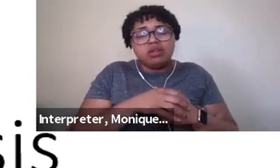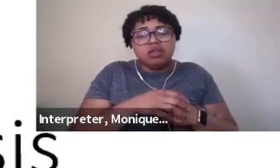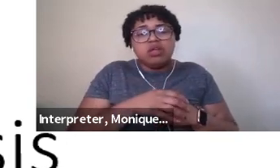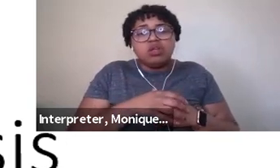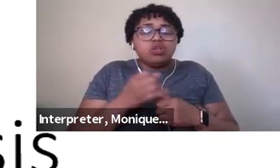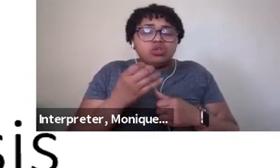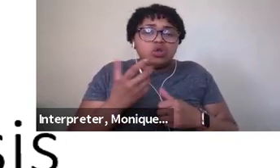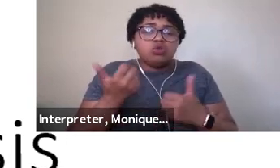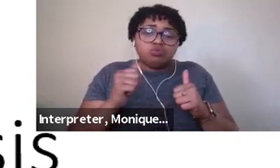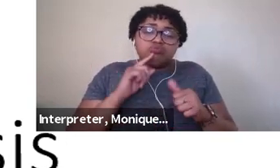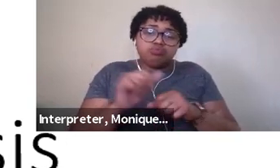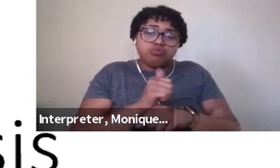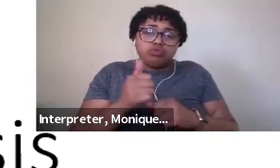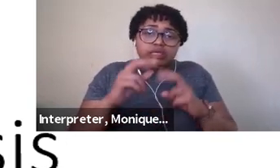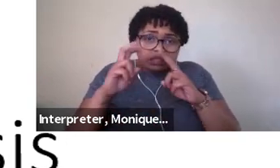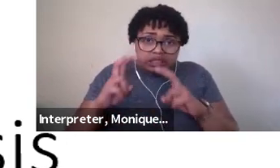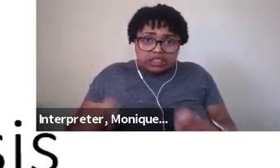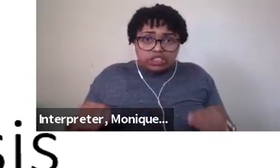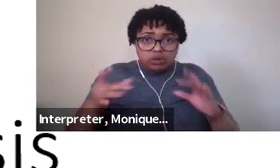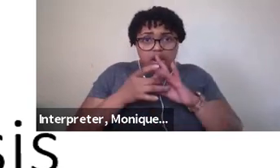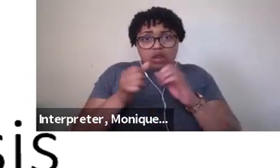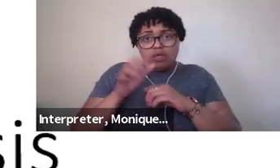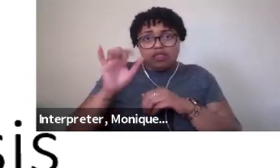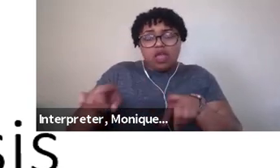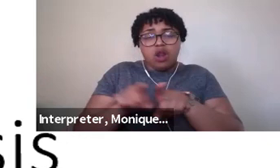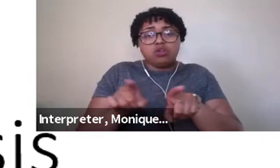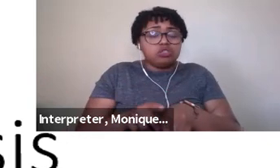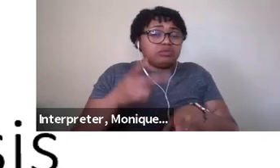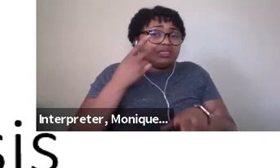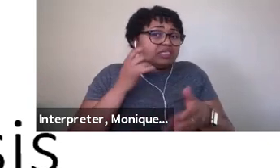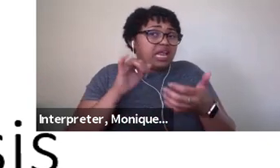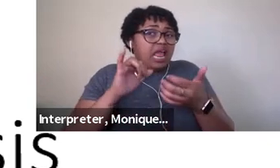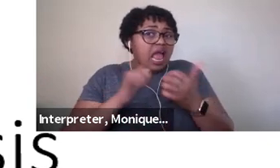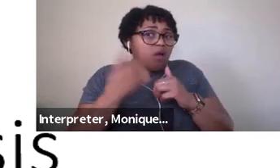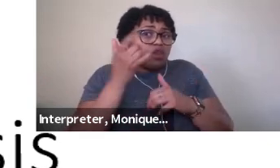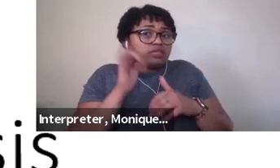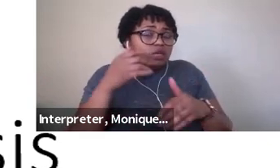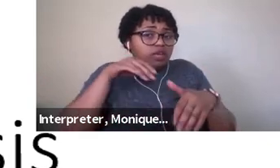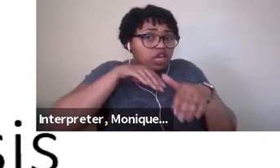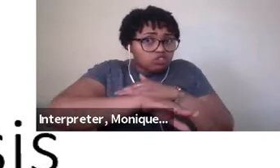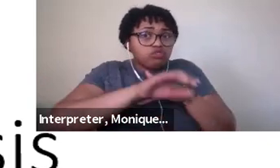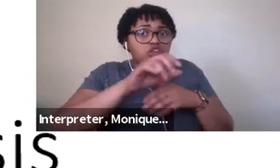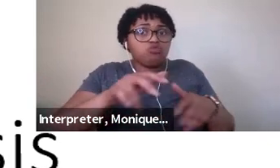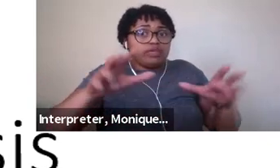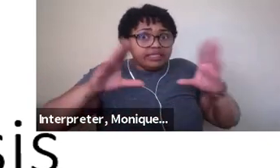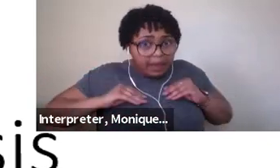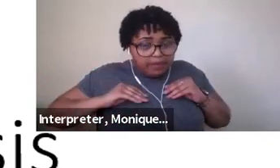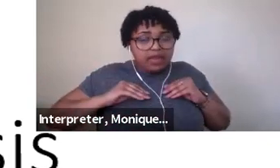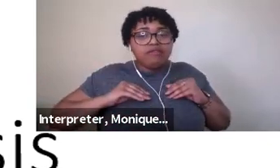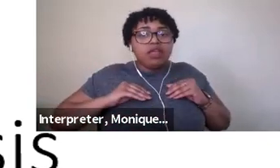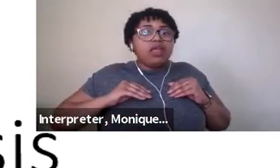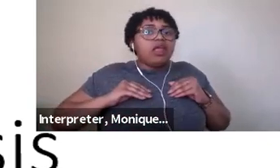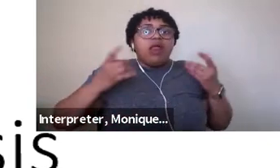elucidate more mechanisms for that, looking at a certain entry receptor, the alpha dystroglycan, utilizing another